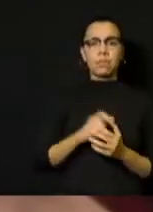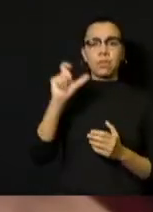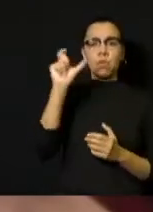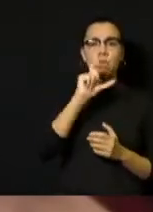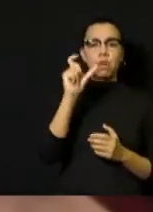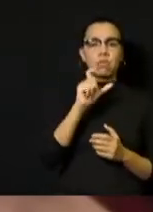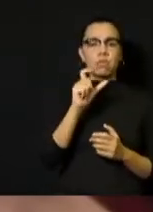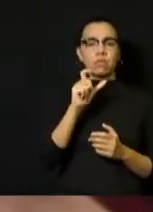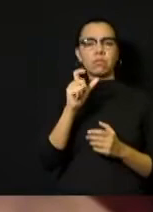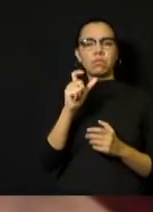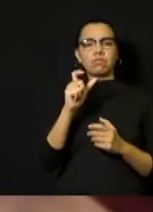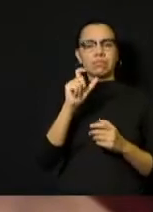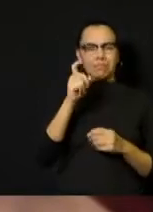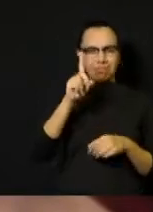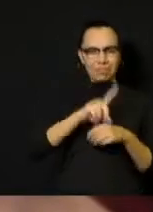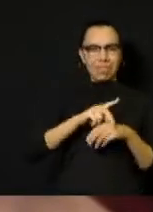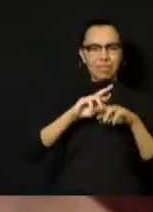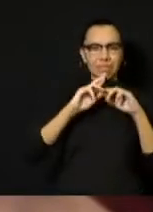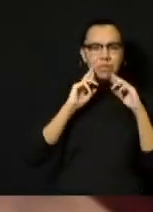When